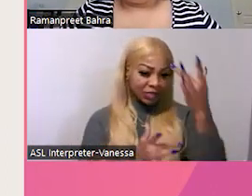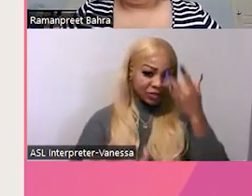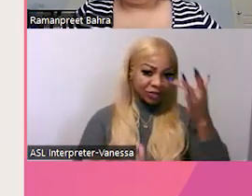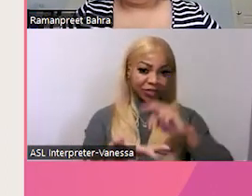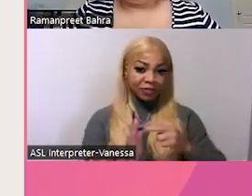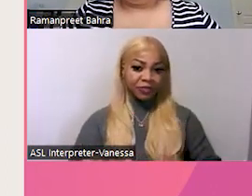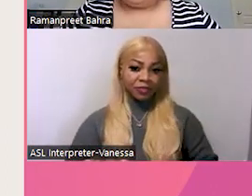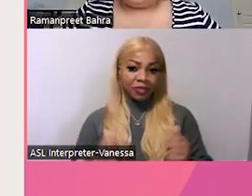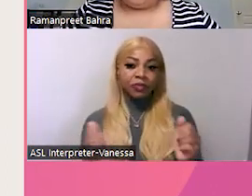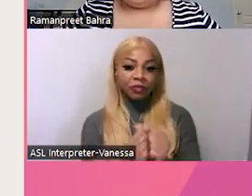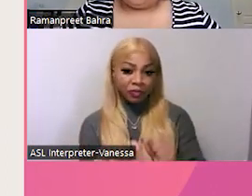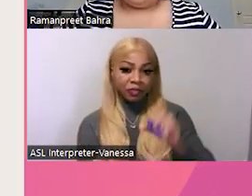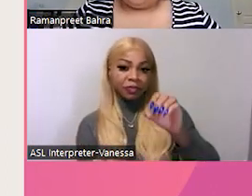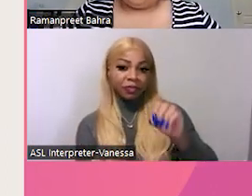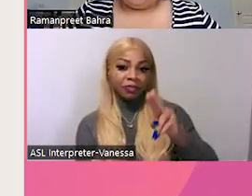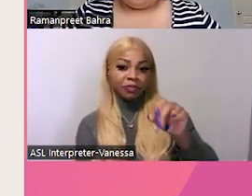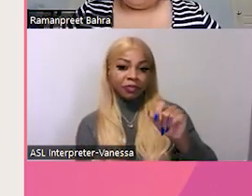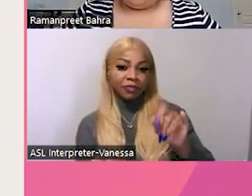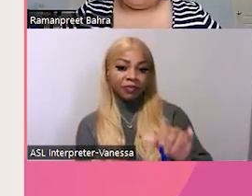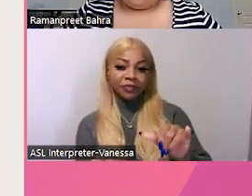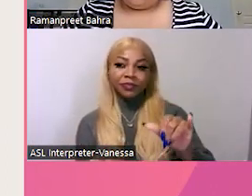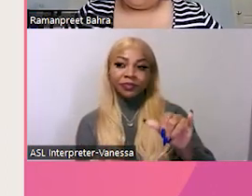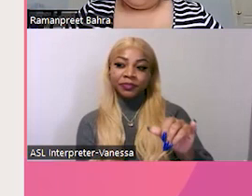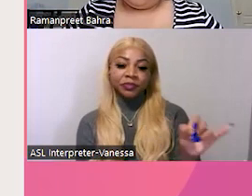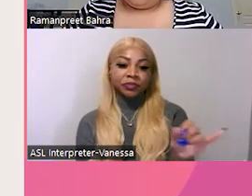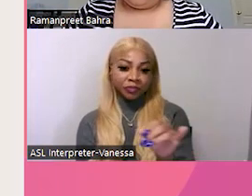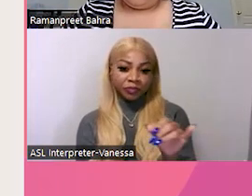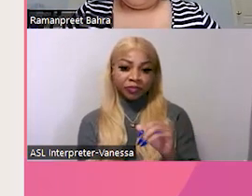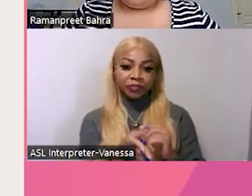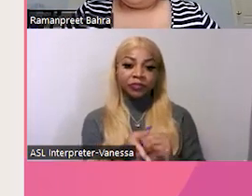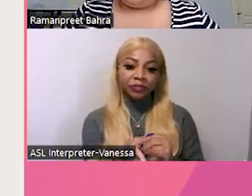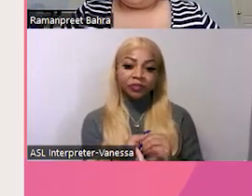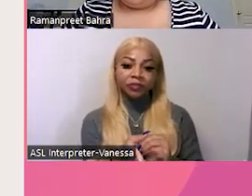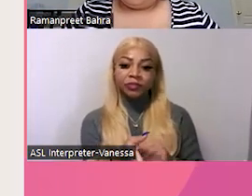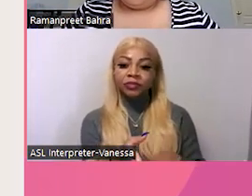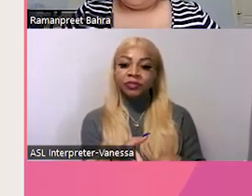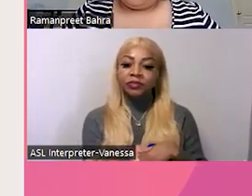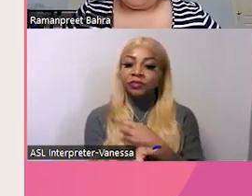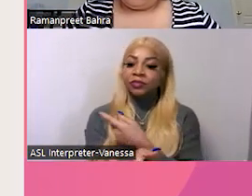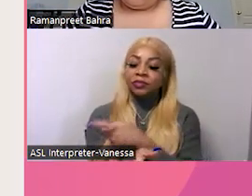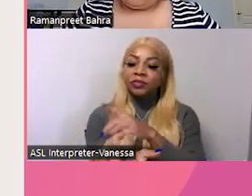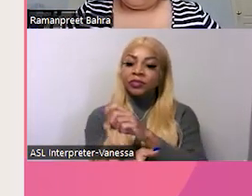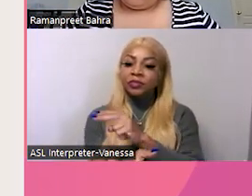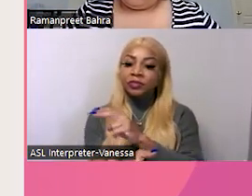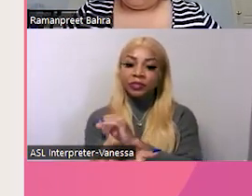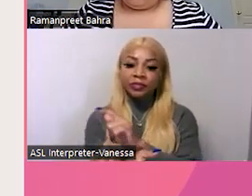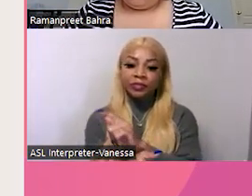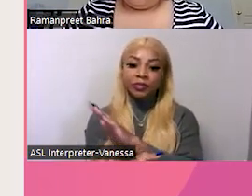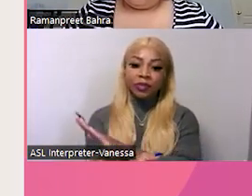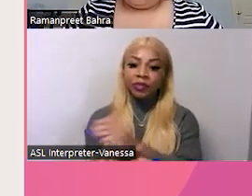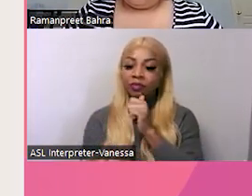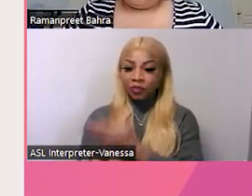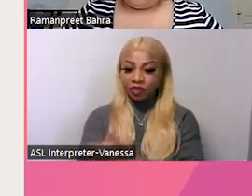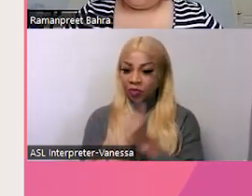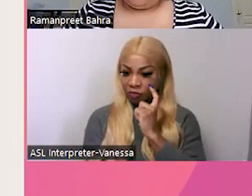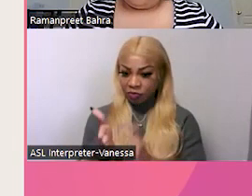with obesity. And drawing on the work of Meadows and Danielle's daughter, they note that this